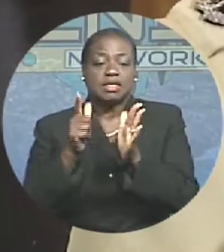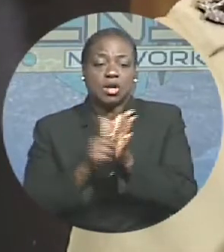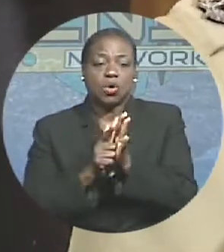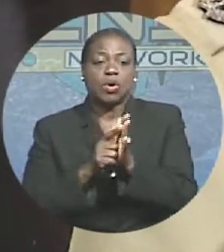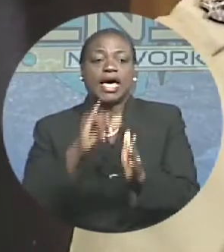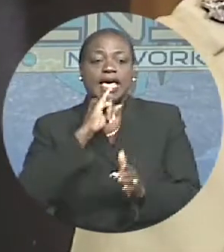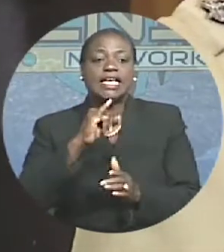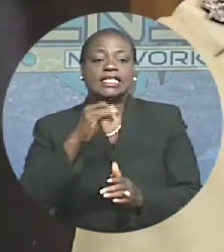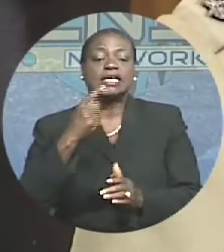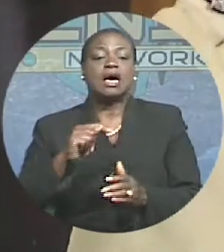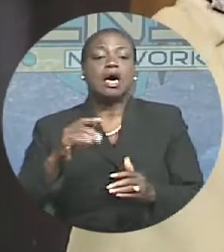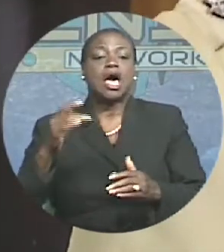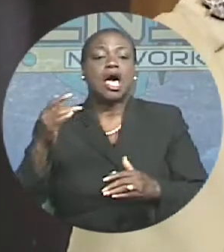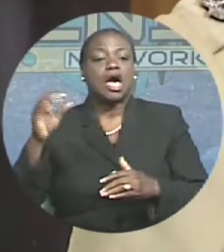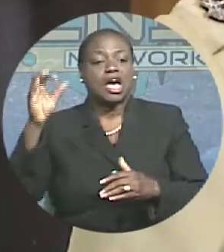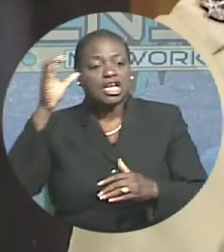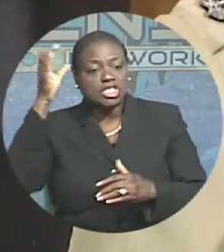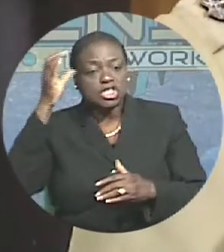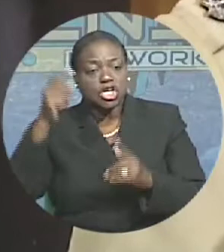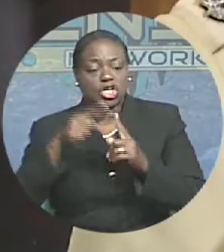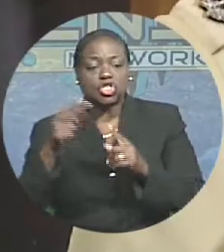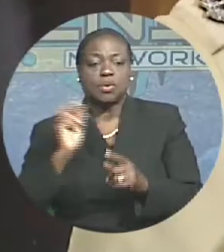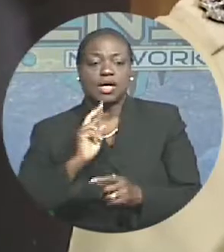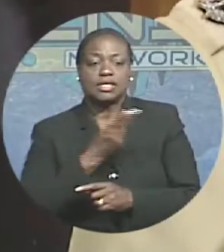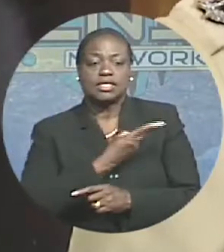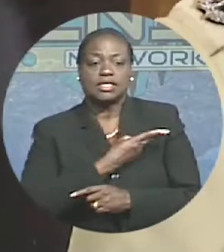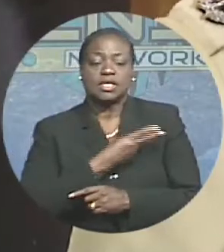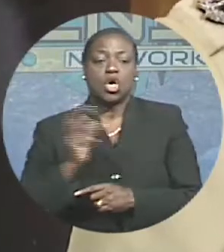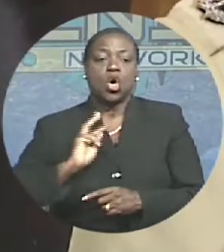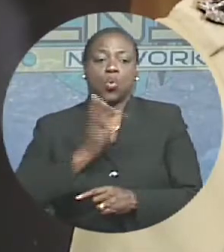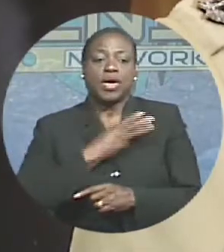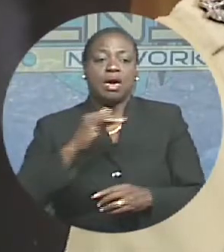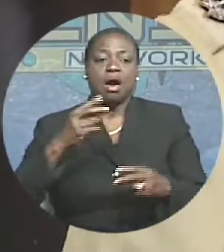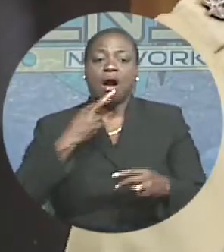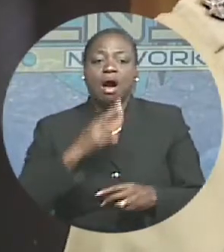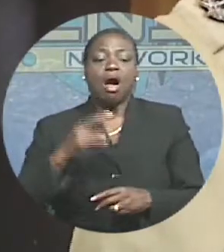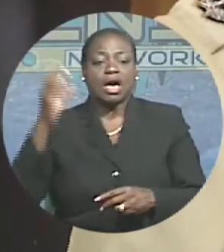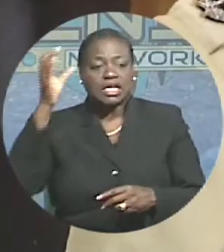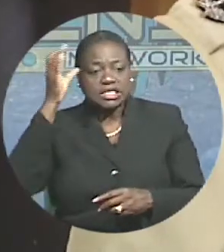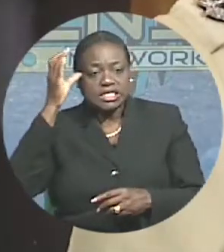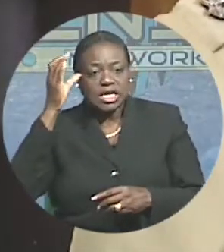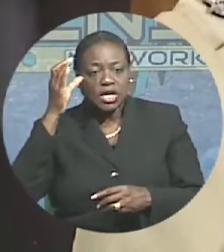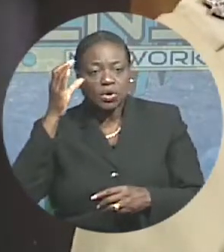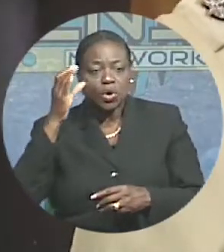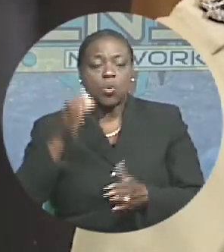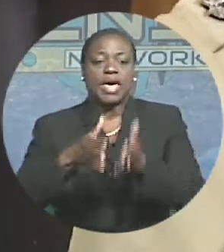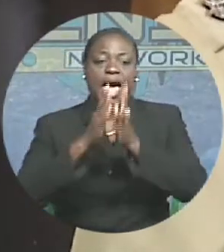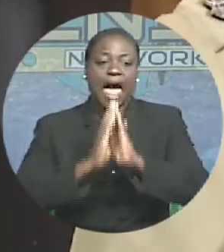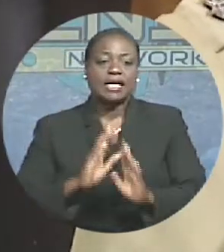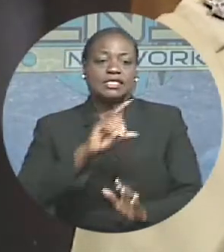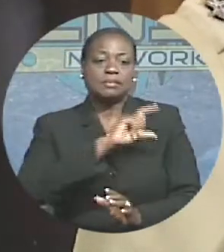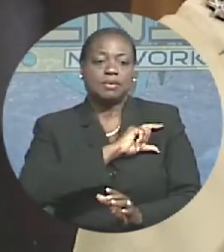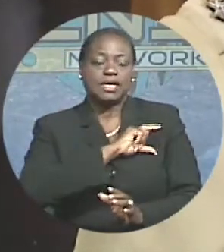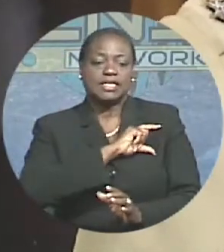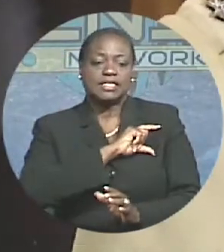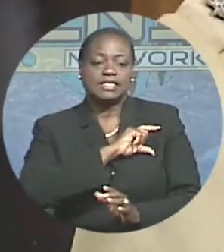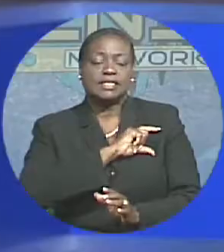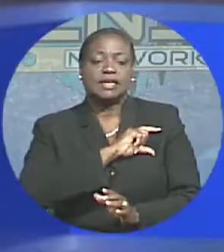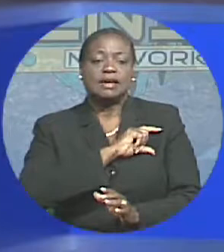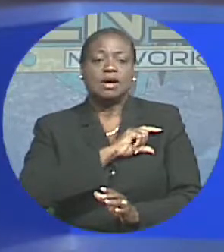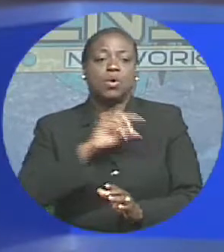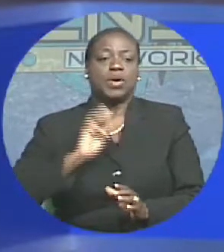us. And so, like I say, we are very, very concerned, and we want to make the call again to our officers to remember that we are here to enforce the